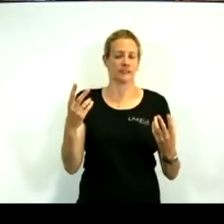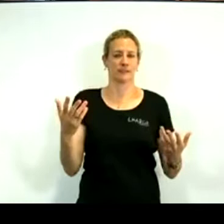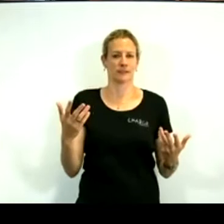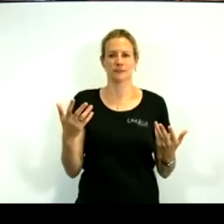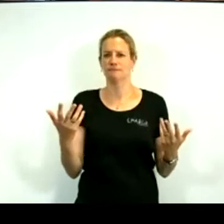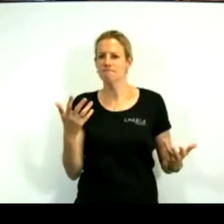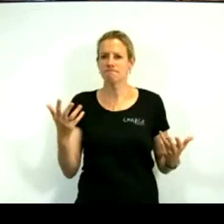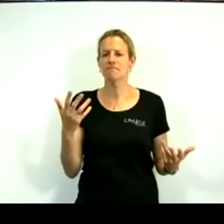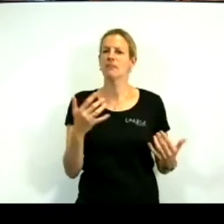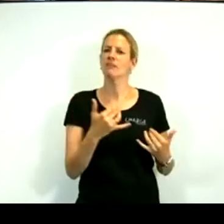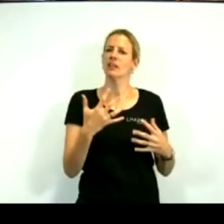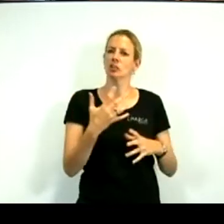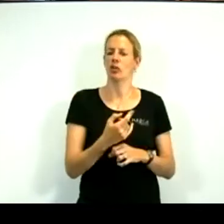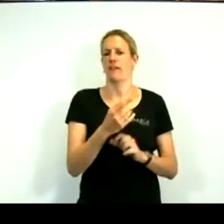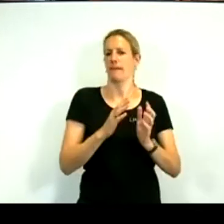visual attention?